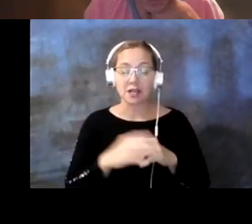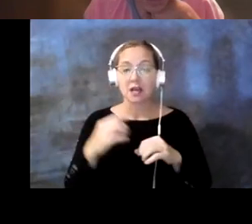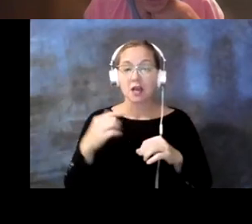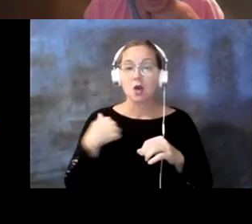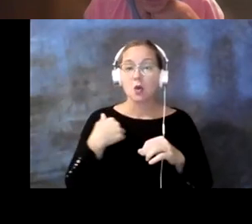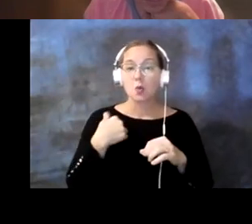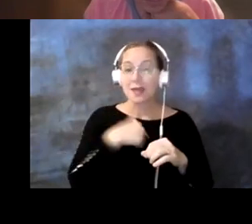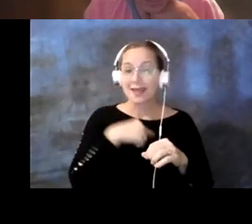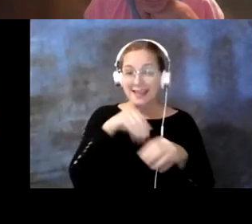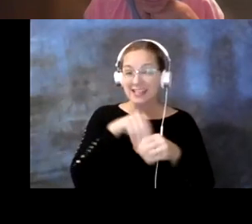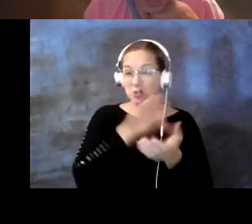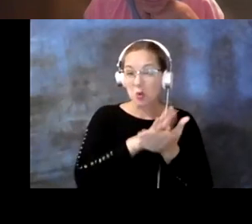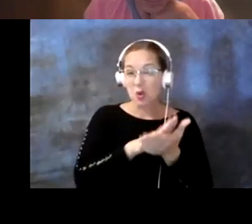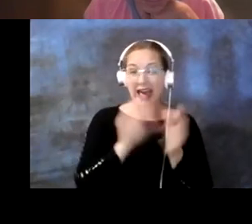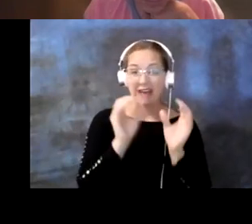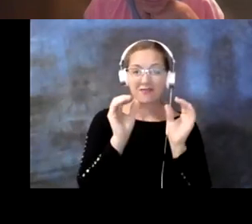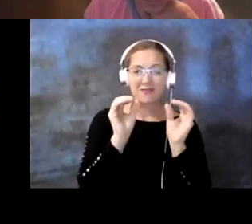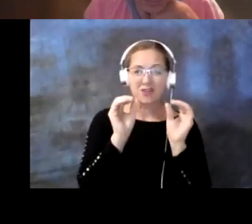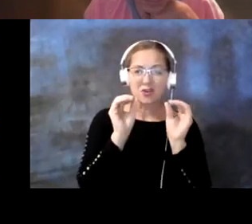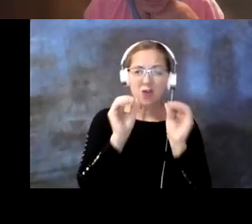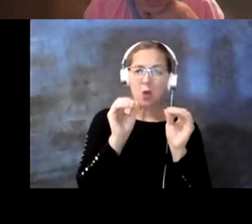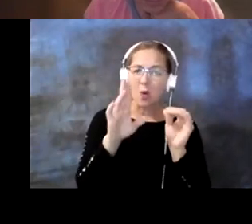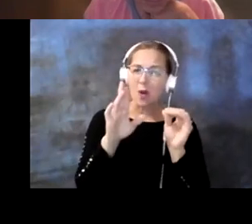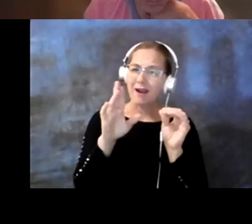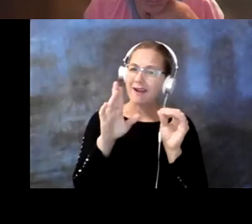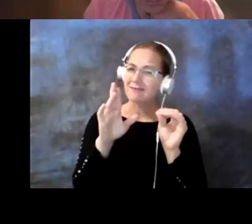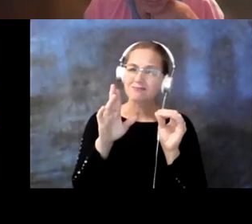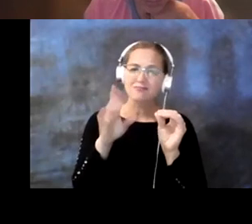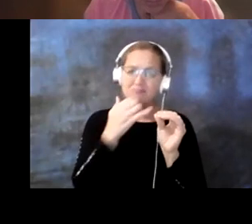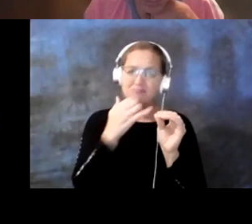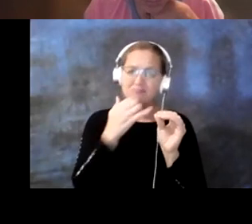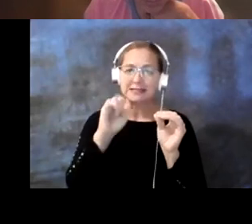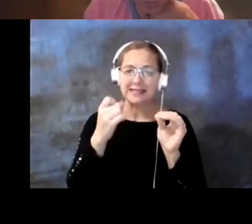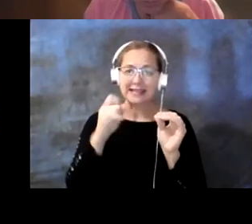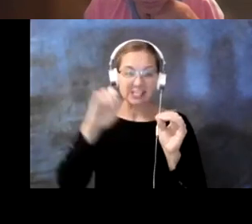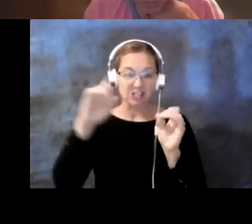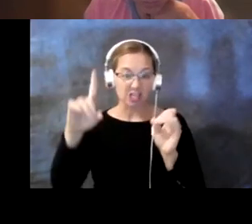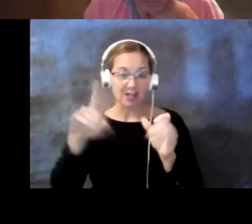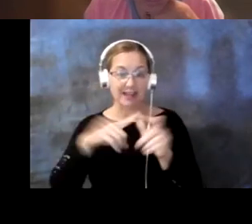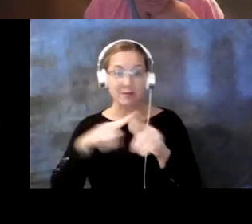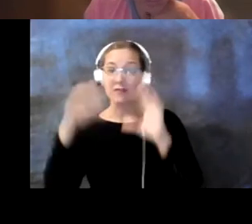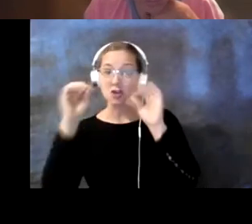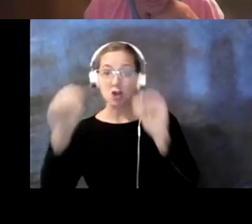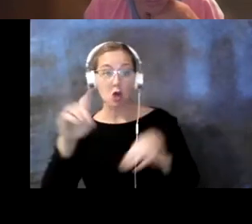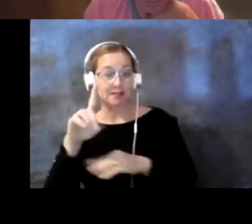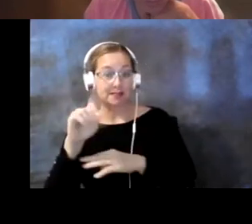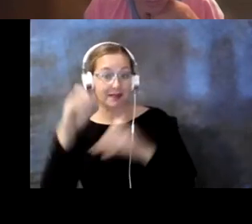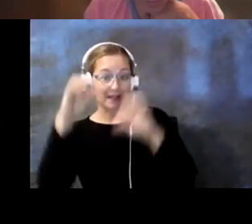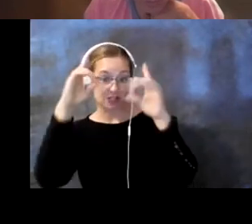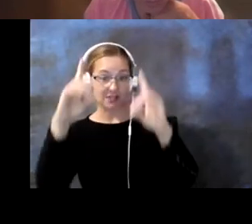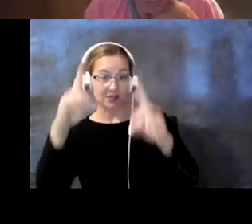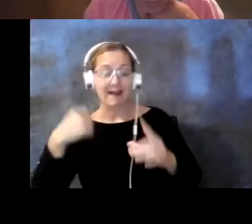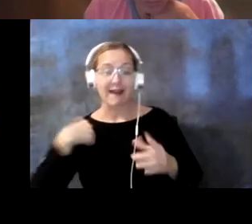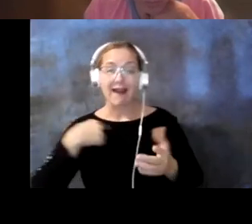education. And then we get no education about disability. I've taught to medical